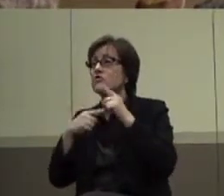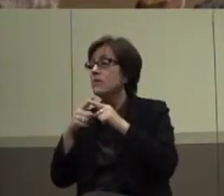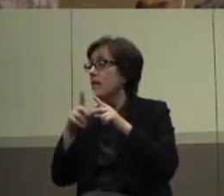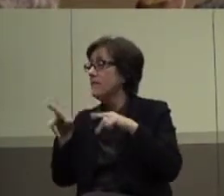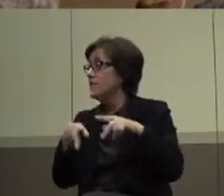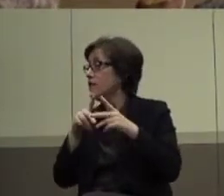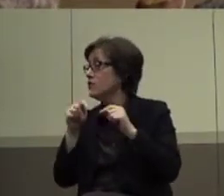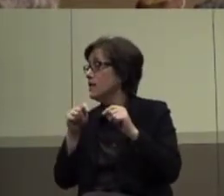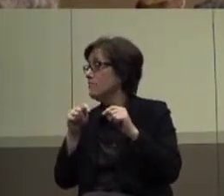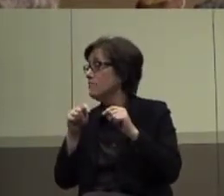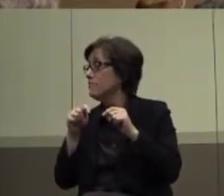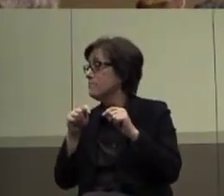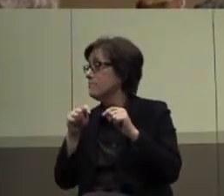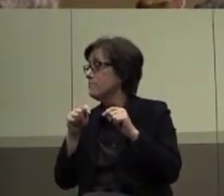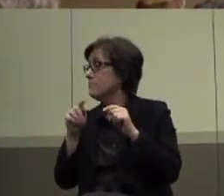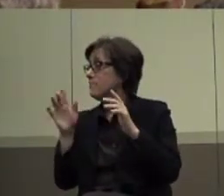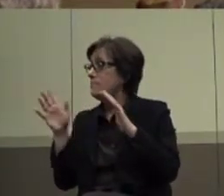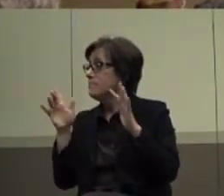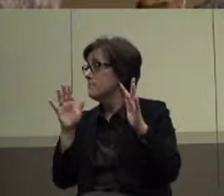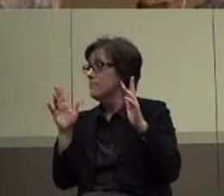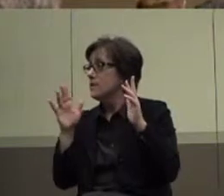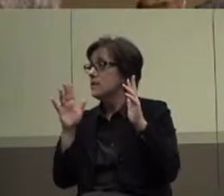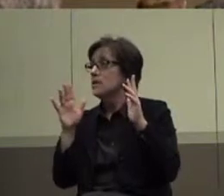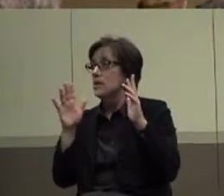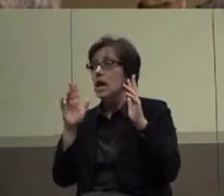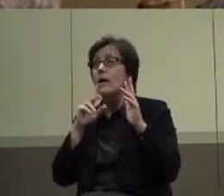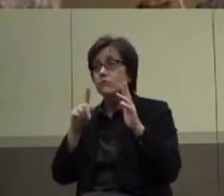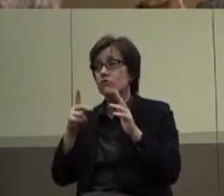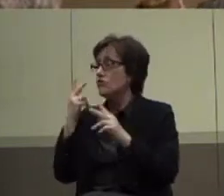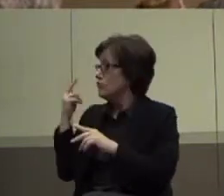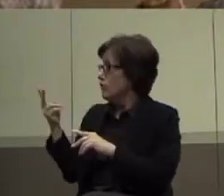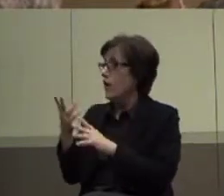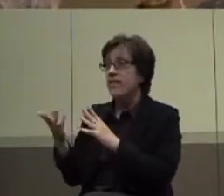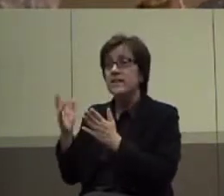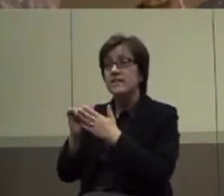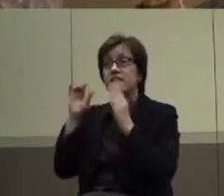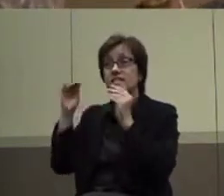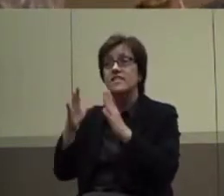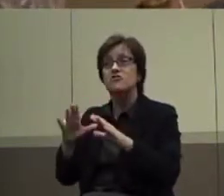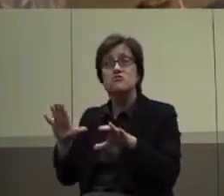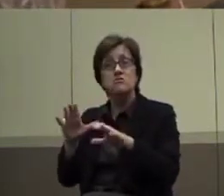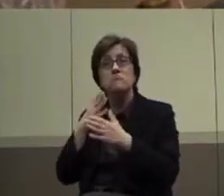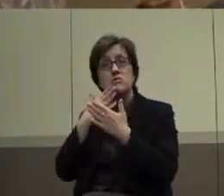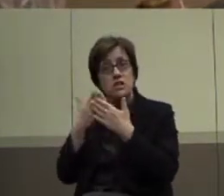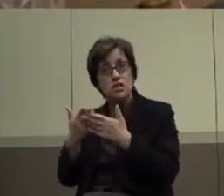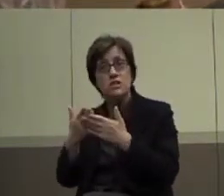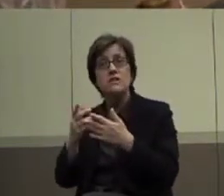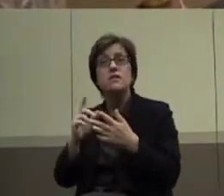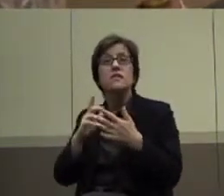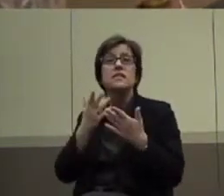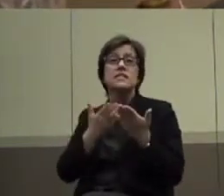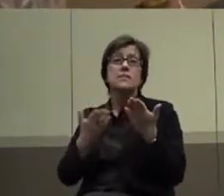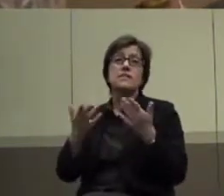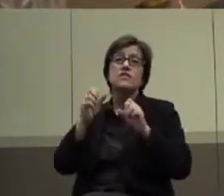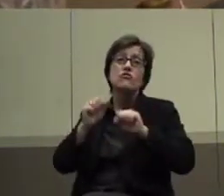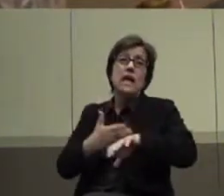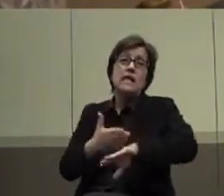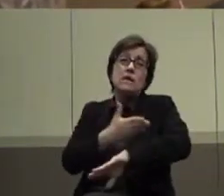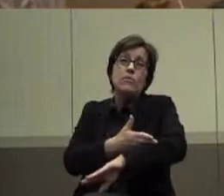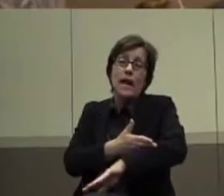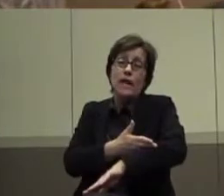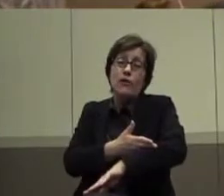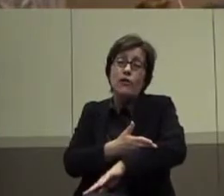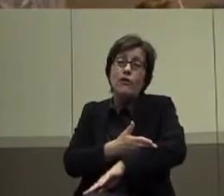Okay. As you were watching that, I'm sure that you've seen some things that she did that was pretty good. Saw some things that she was doing that might be able to do better. Saw